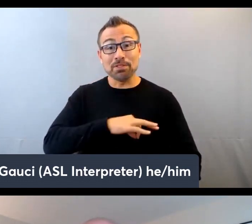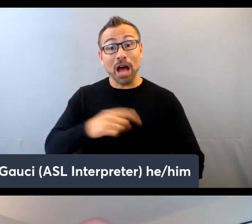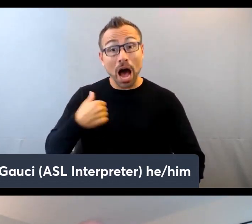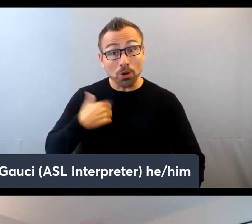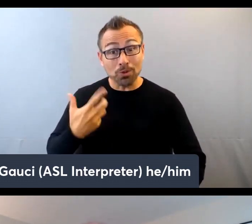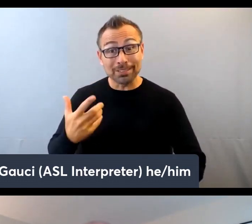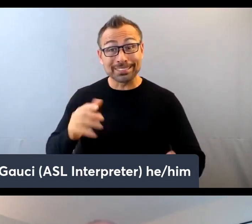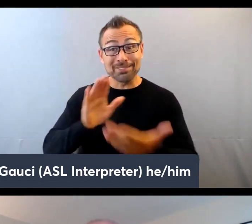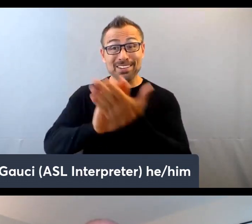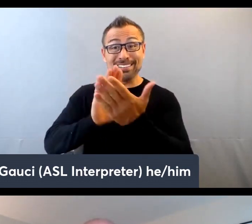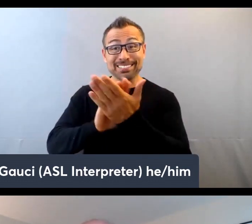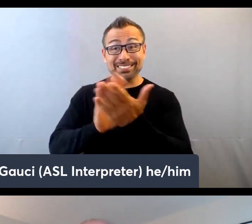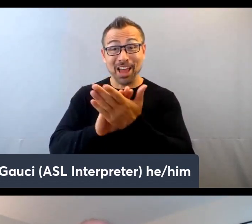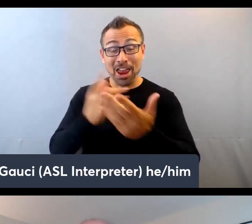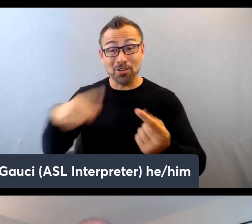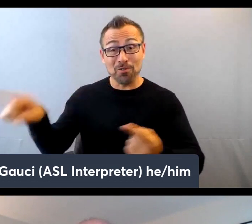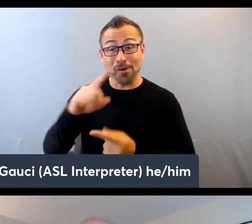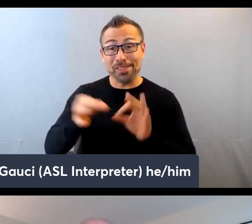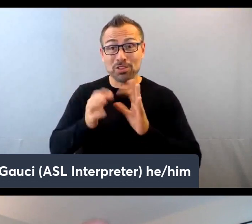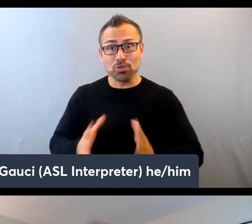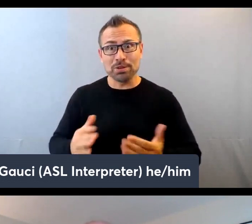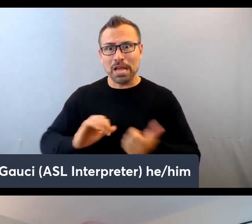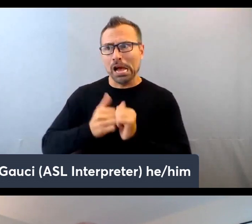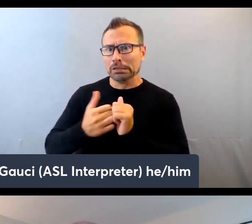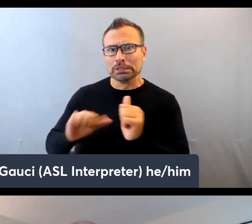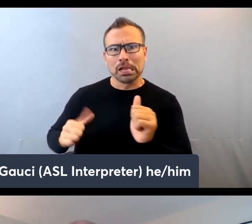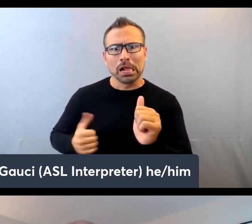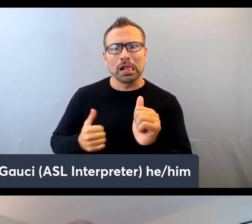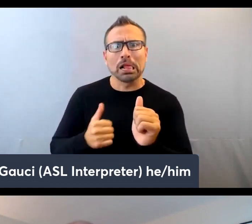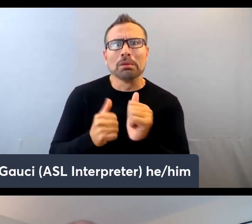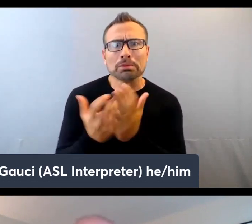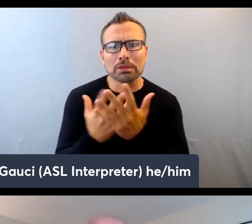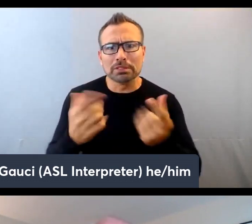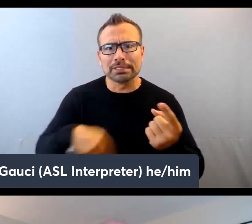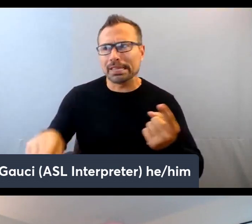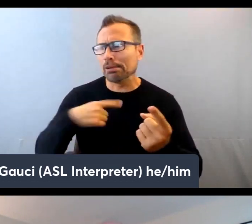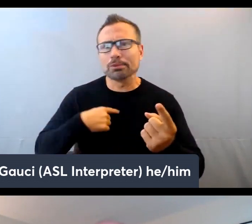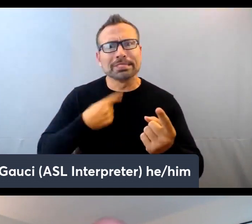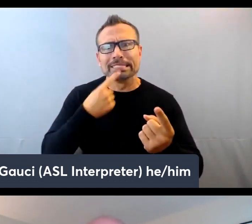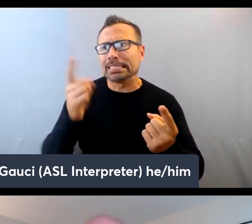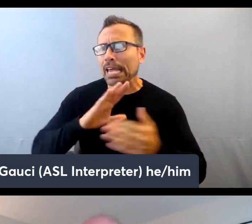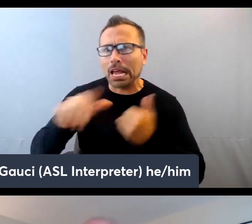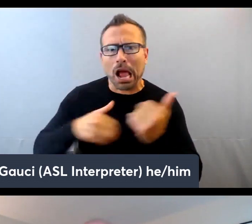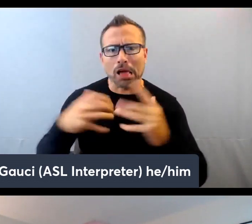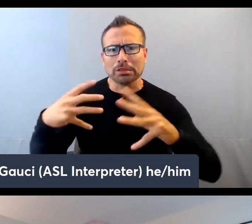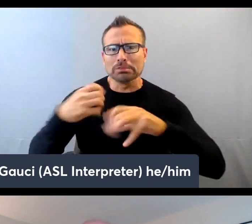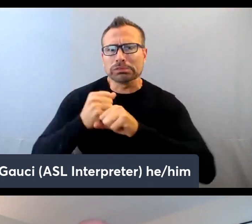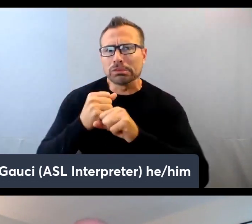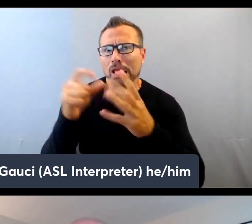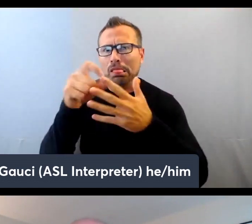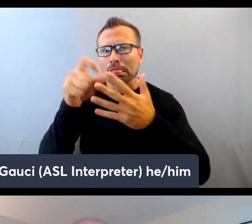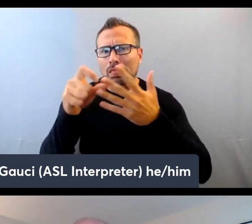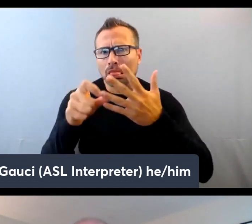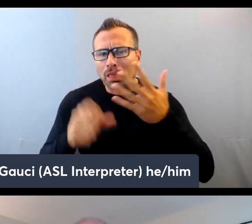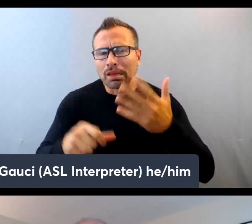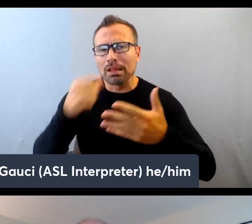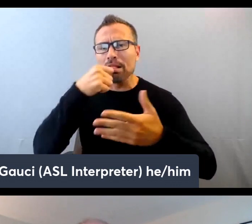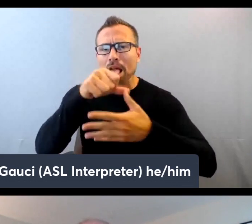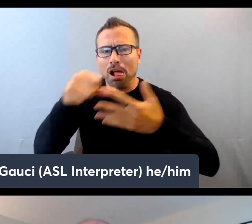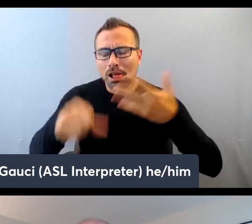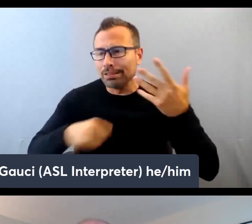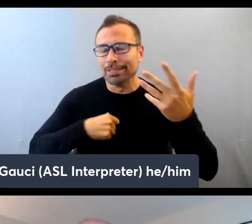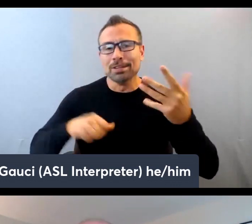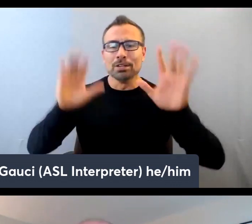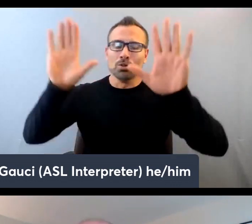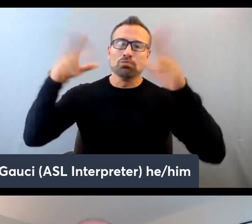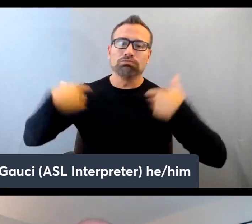I have no idea how they keep up with everything that we're saying with all the acronyms. So huge shout out to the interpreters.